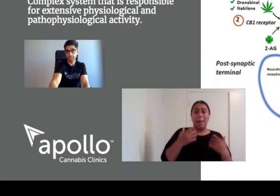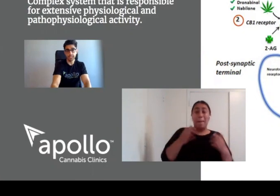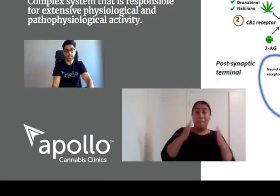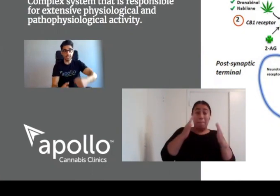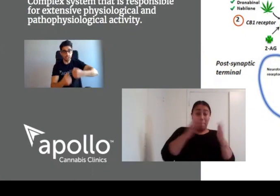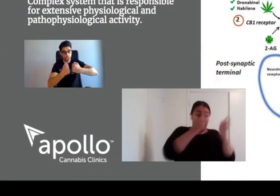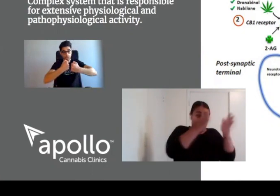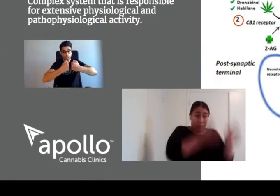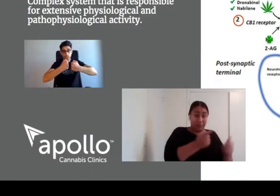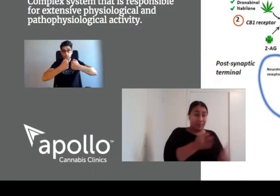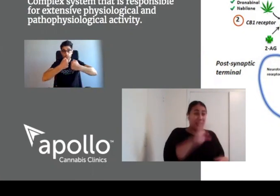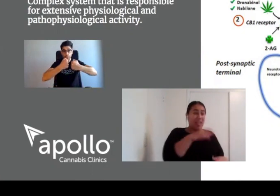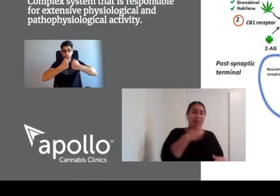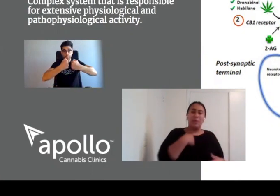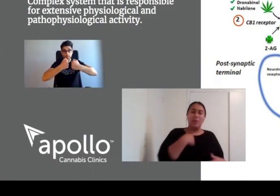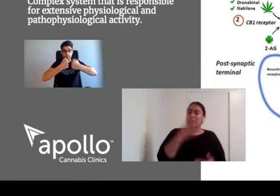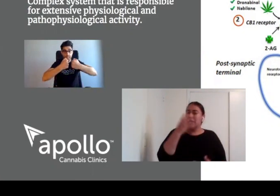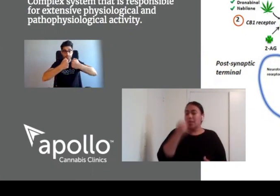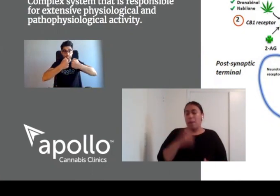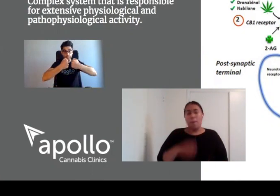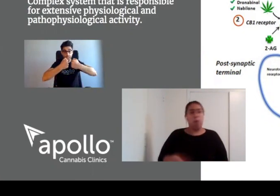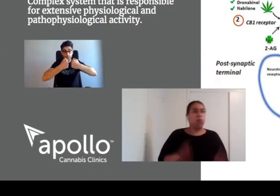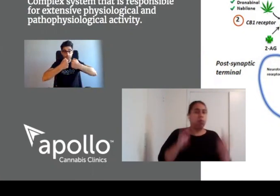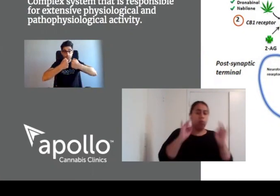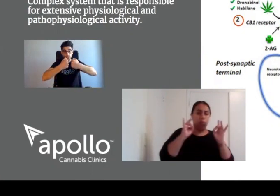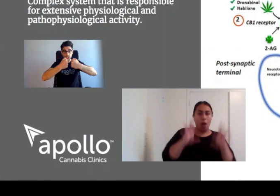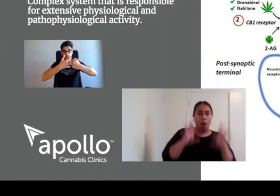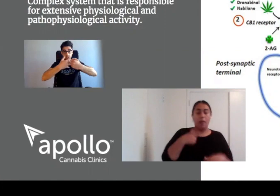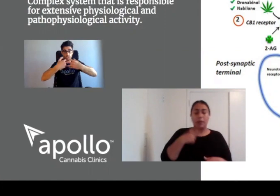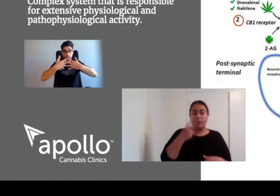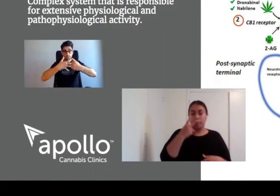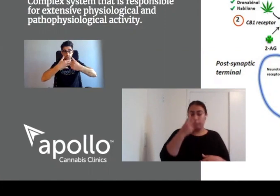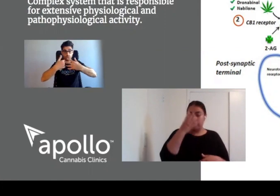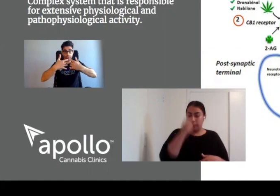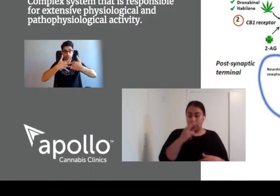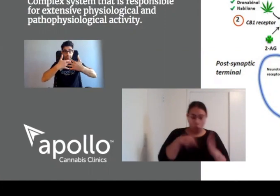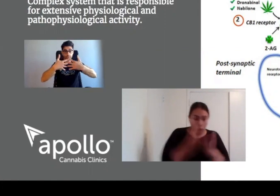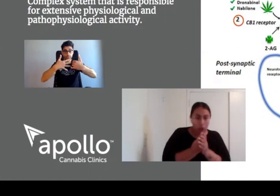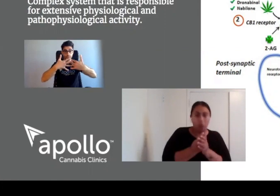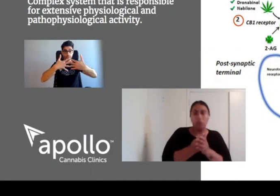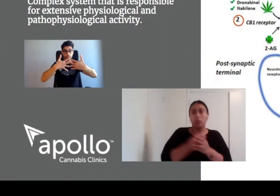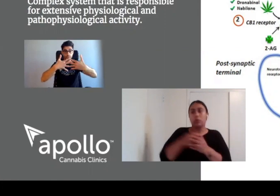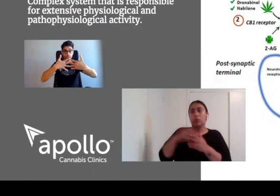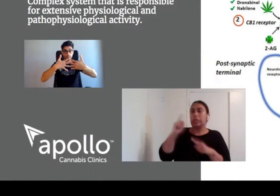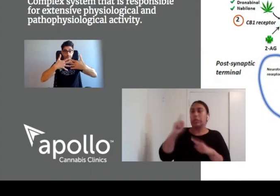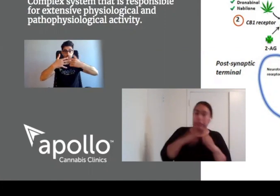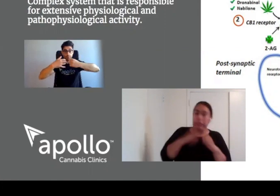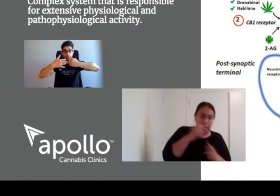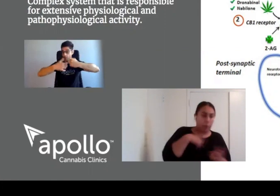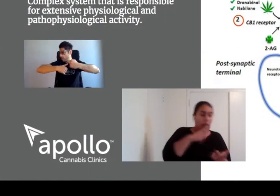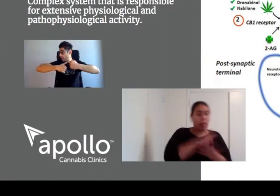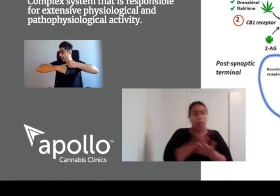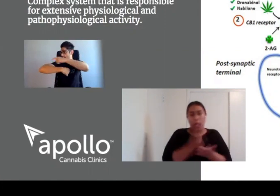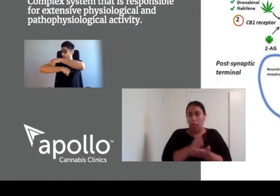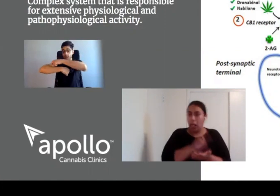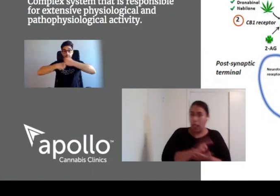are released into the presynaptic cleft area, which is the communication between the nerves. So if a